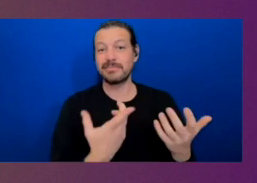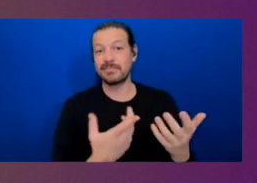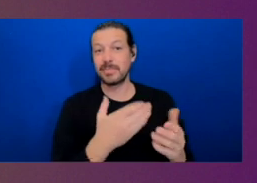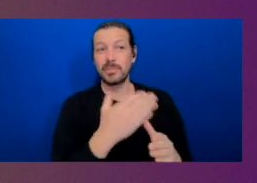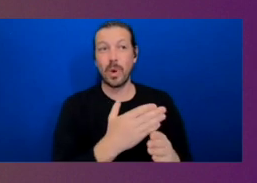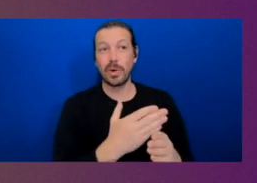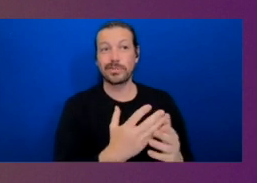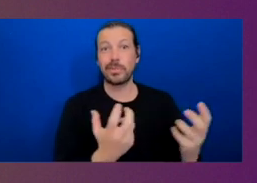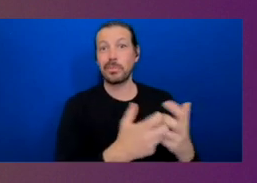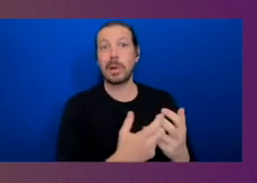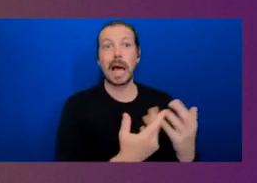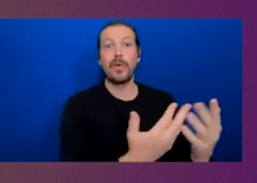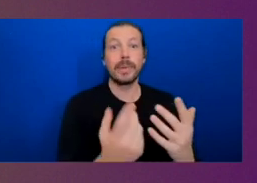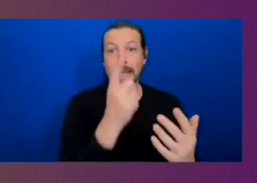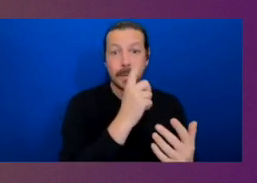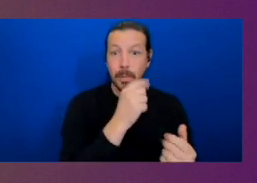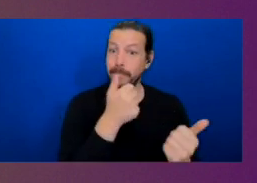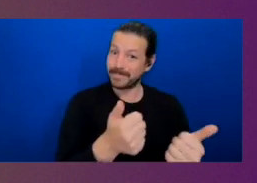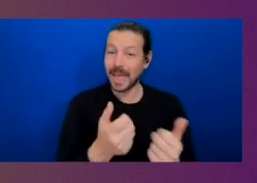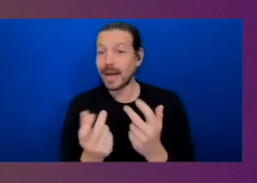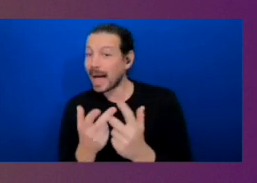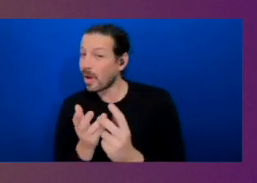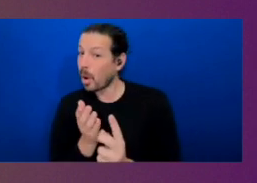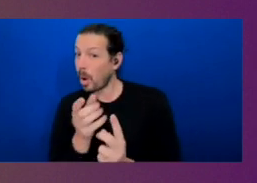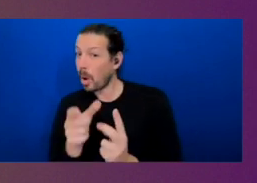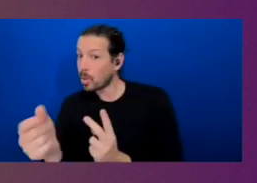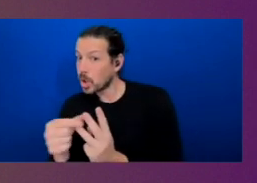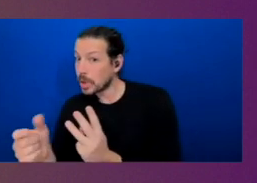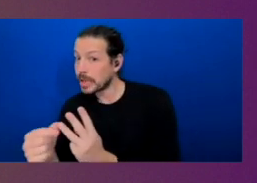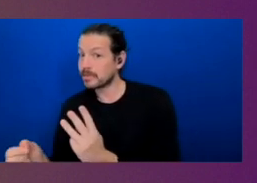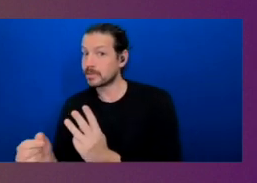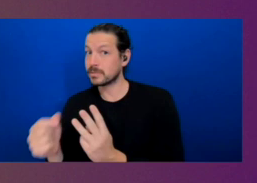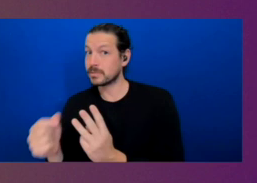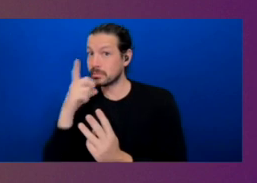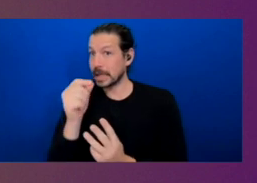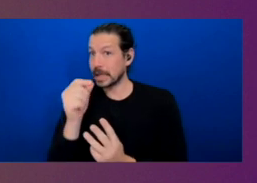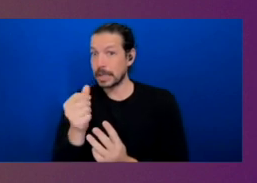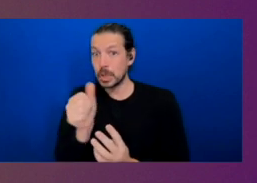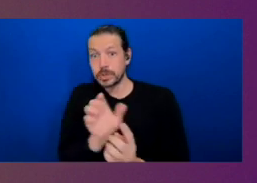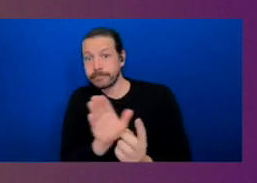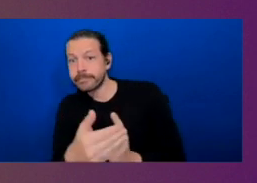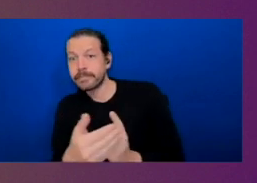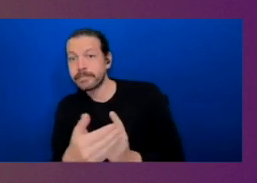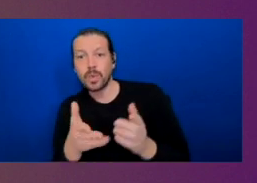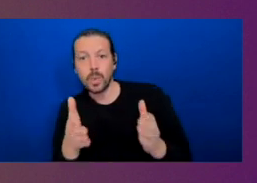people, are there alternatives that give people access to that same thing, through different routes and different avenues that give the same experience, the